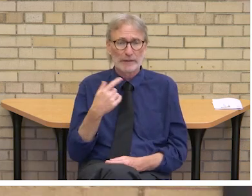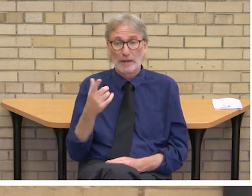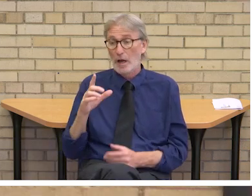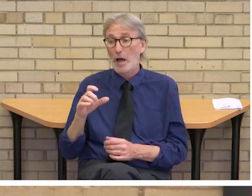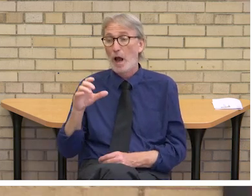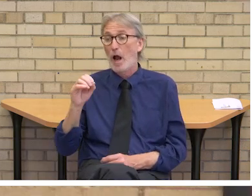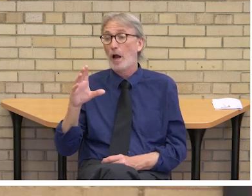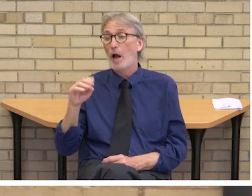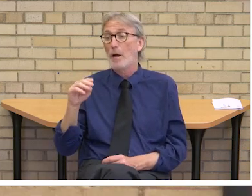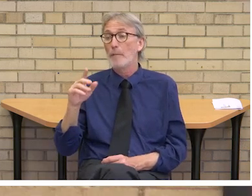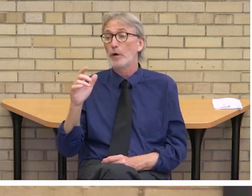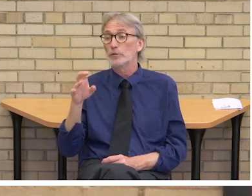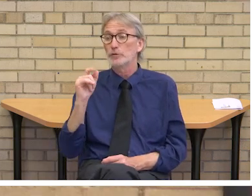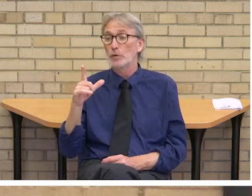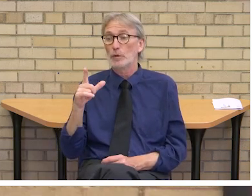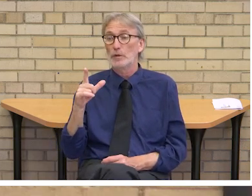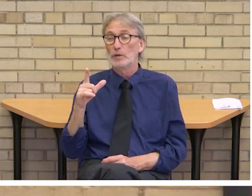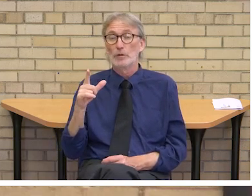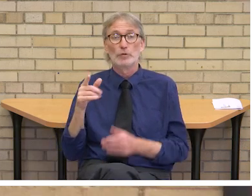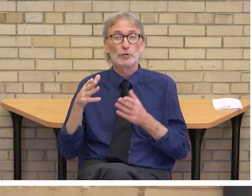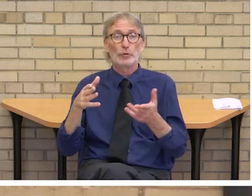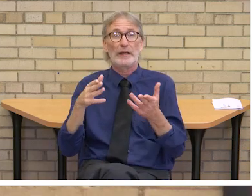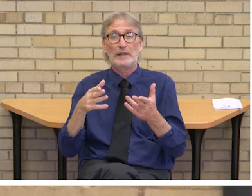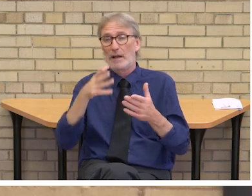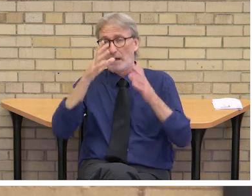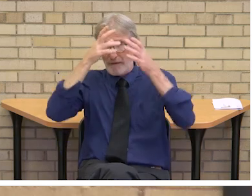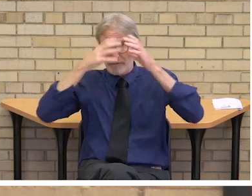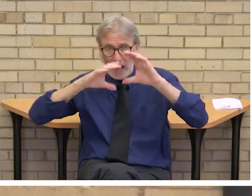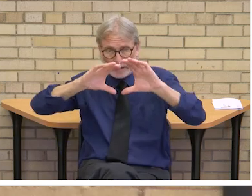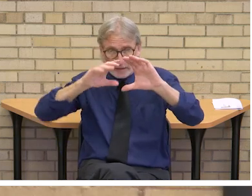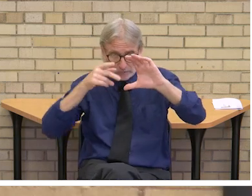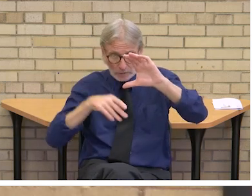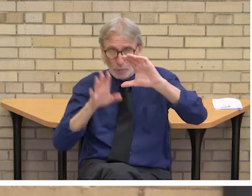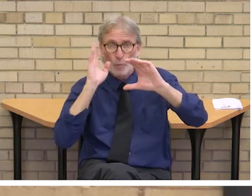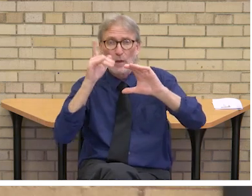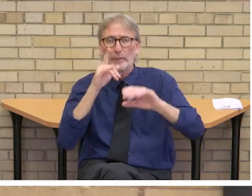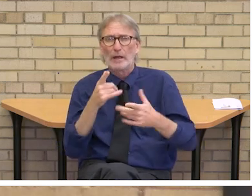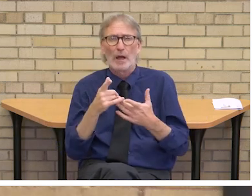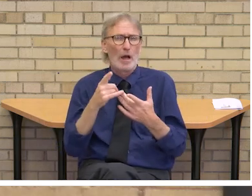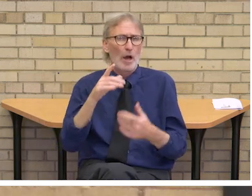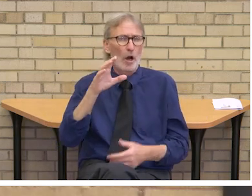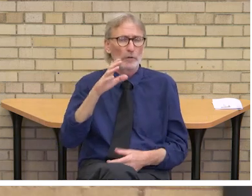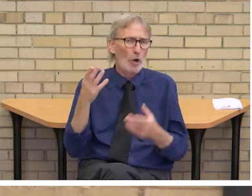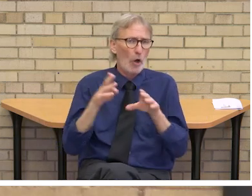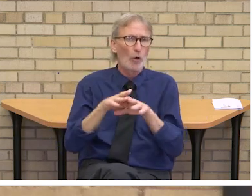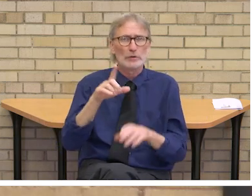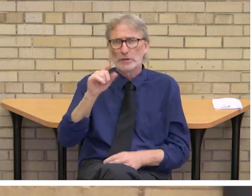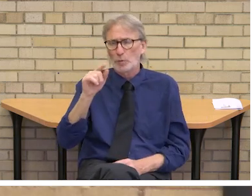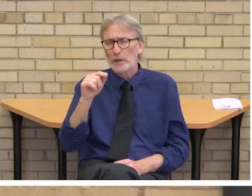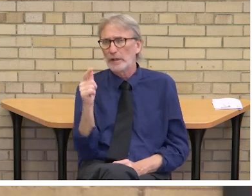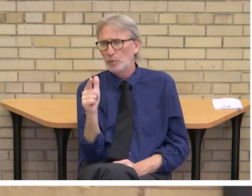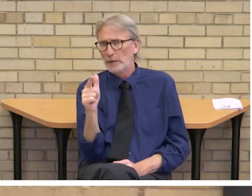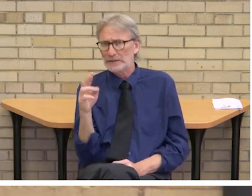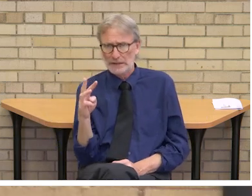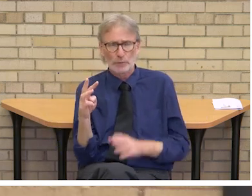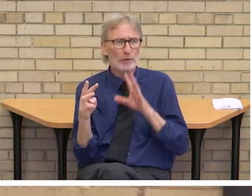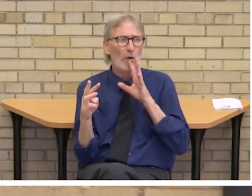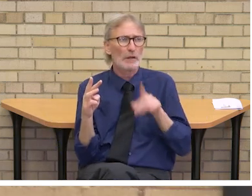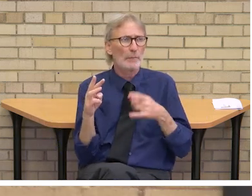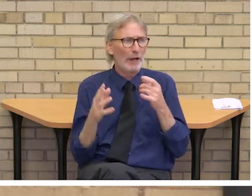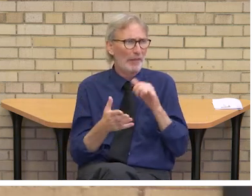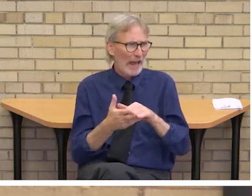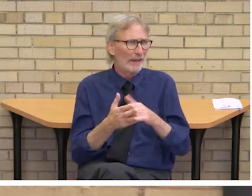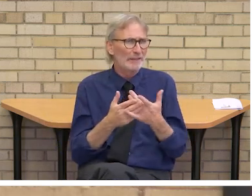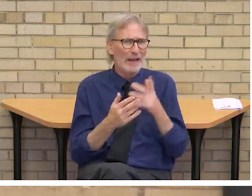Street Viaduct will be closed in 2026. That is something that we had talked a little bit about late in the